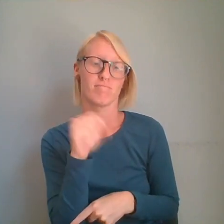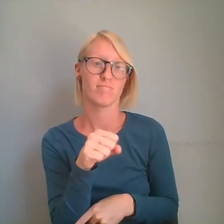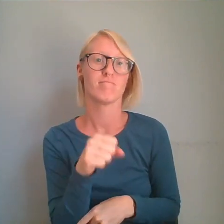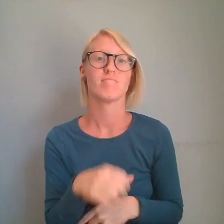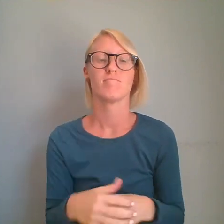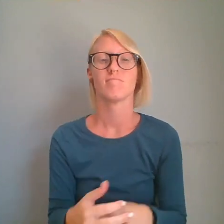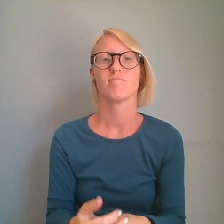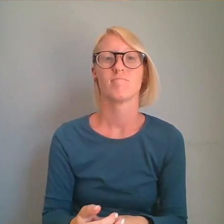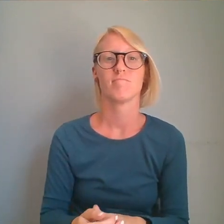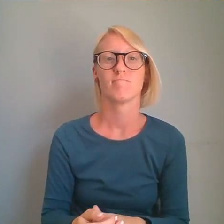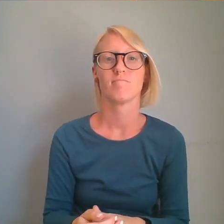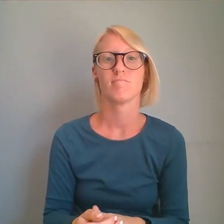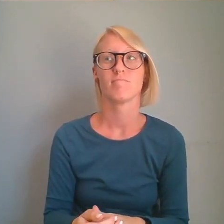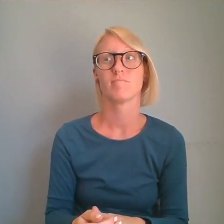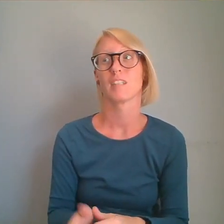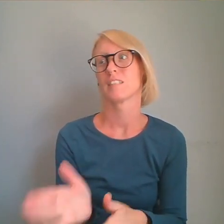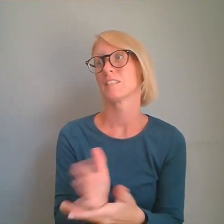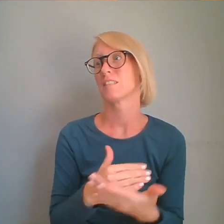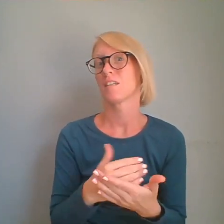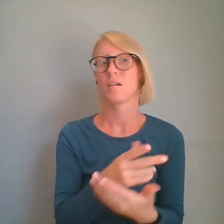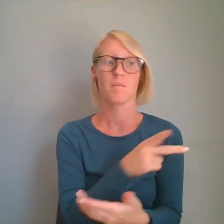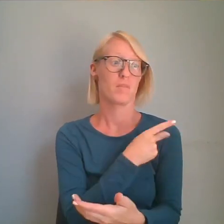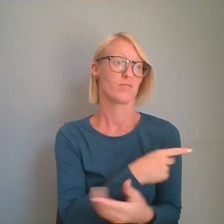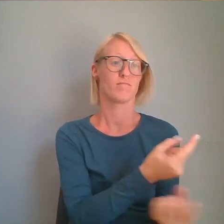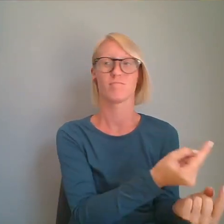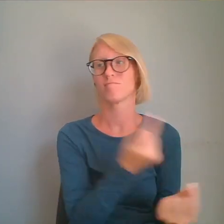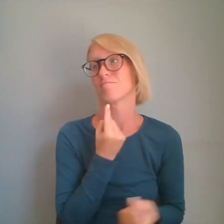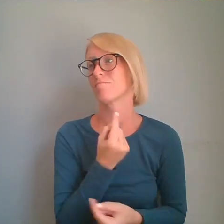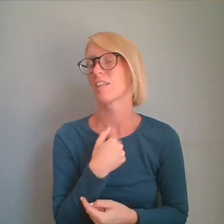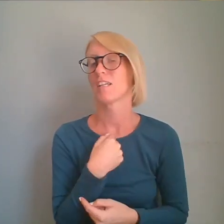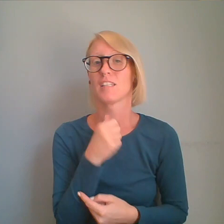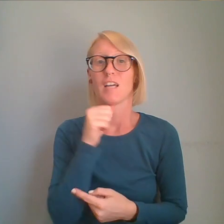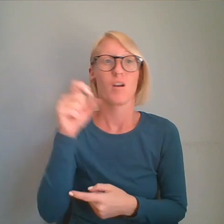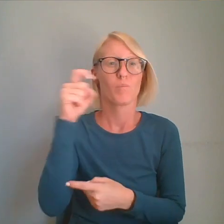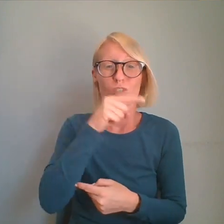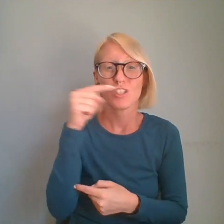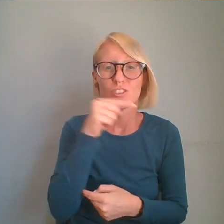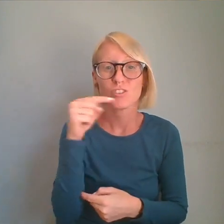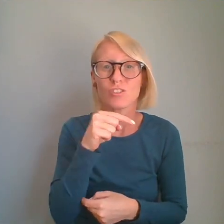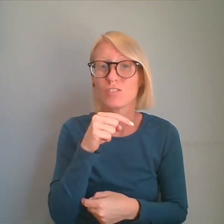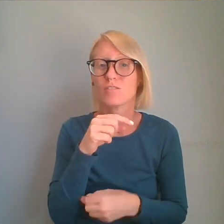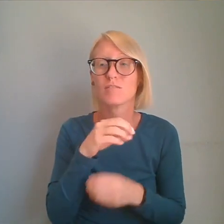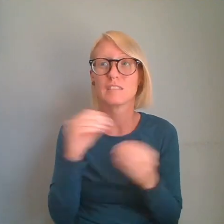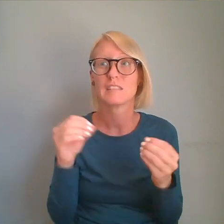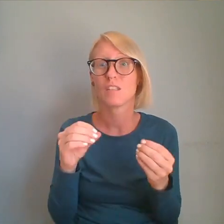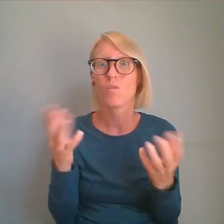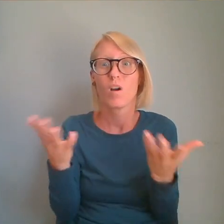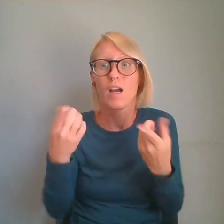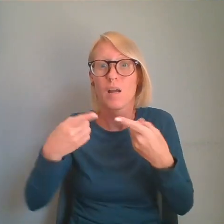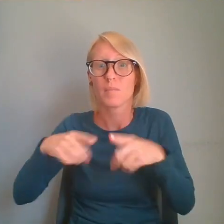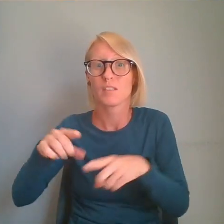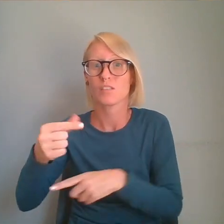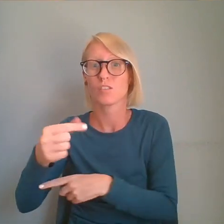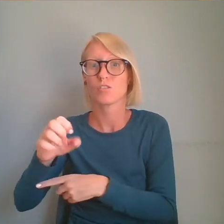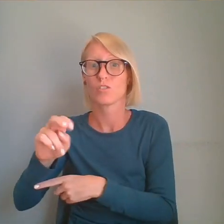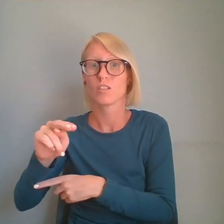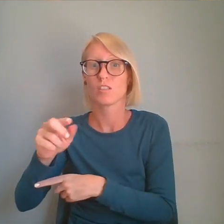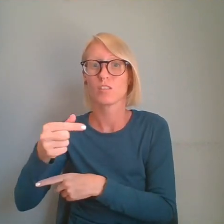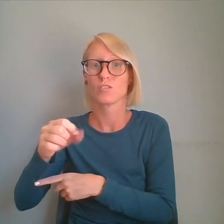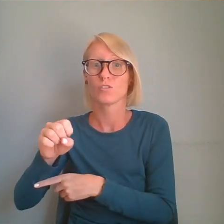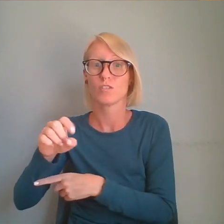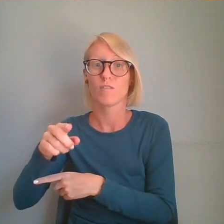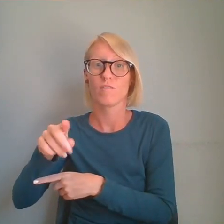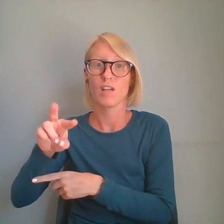I said some patients come in here and they don't brush enough, and that leads to gingivitis, which is a inflamed